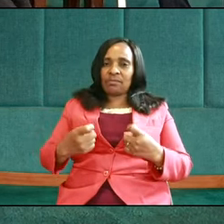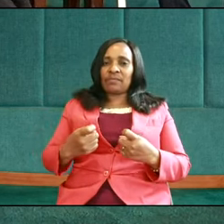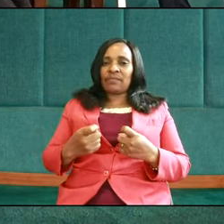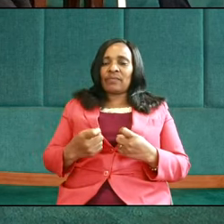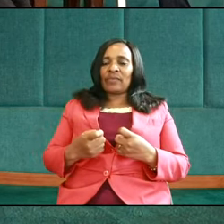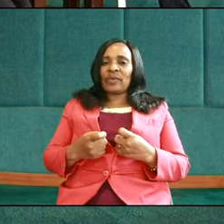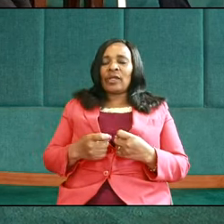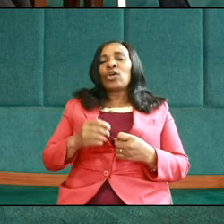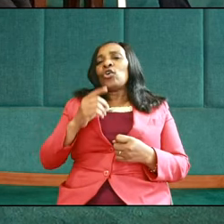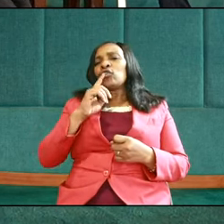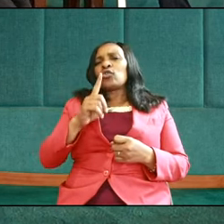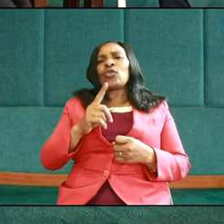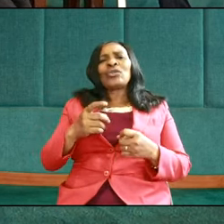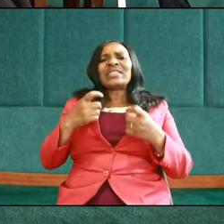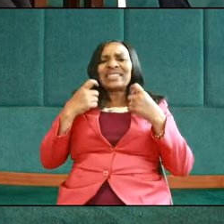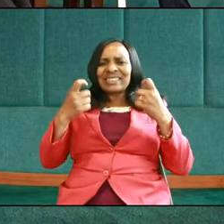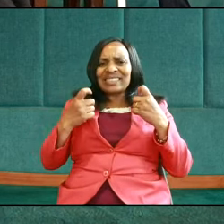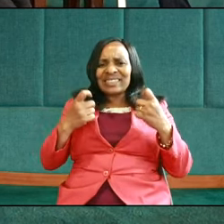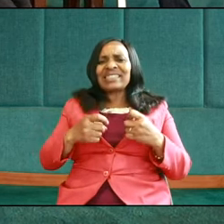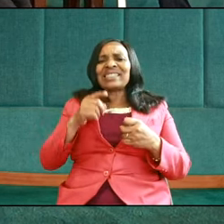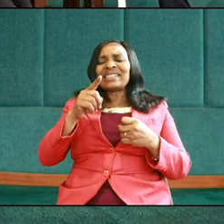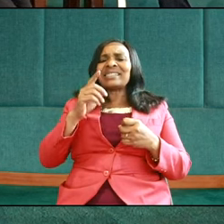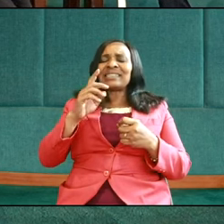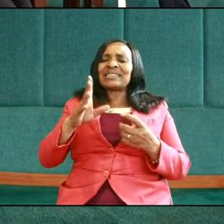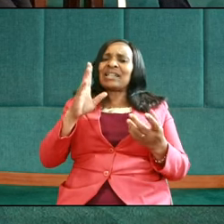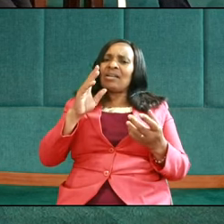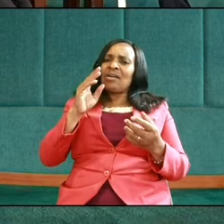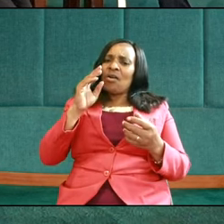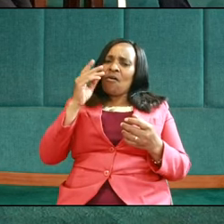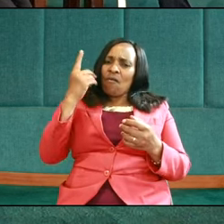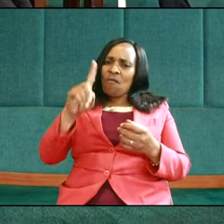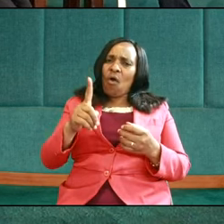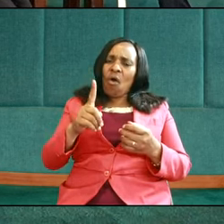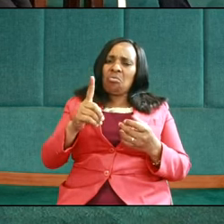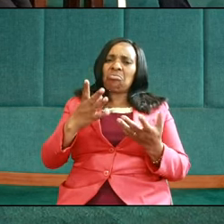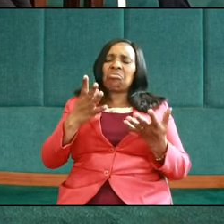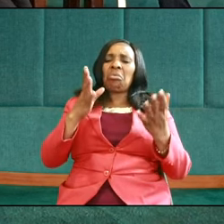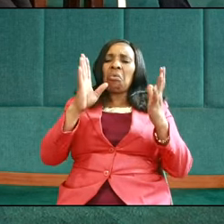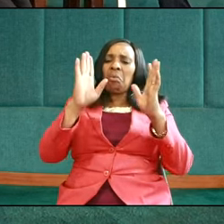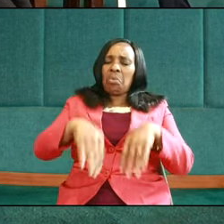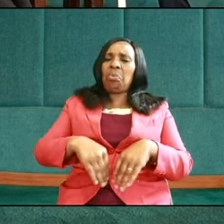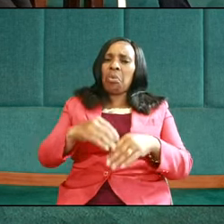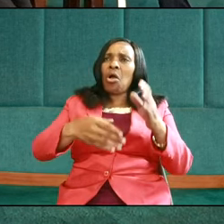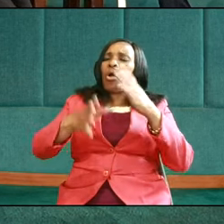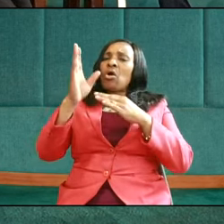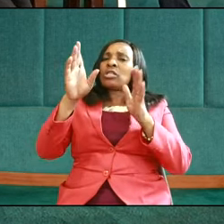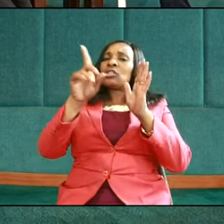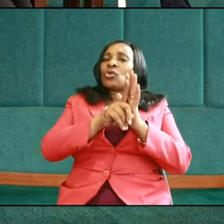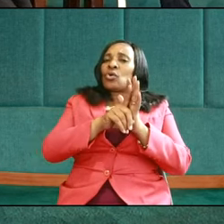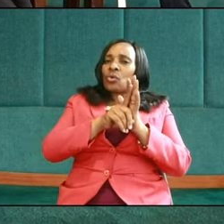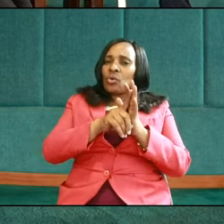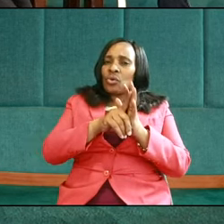Yeah, so sin by definition is transgression of God's law. And God's law has two precepts.